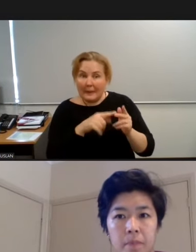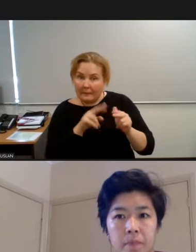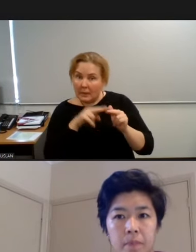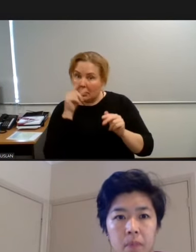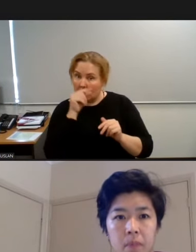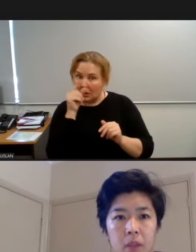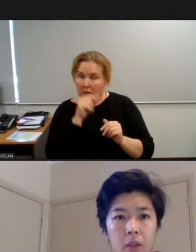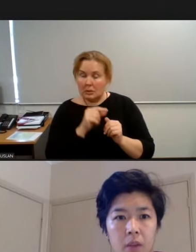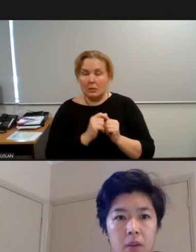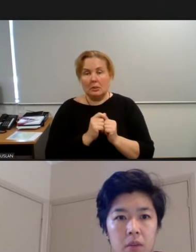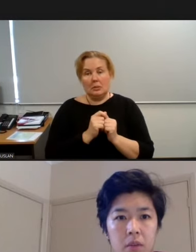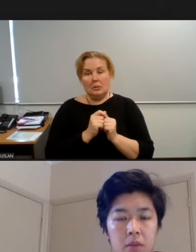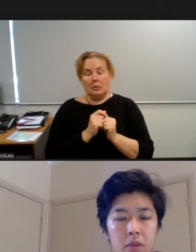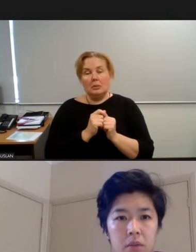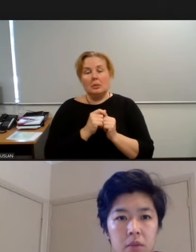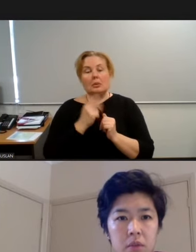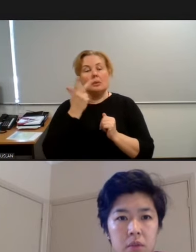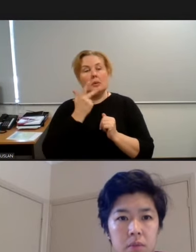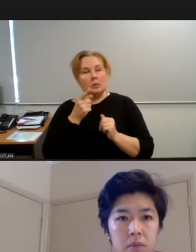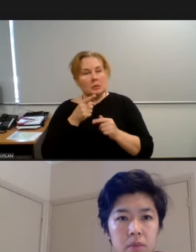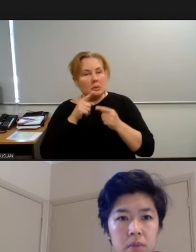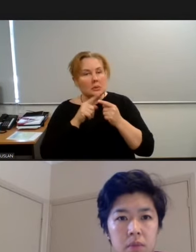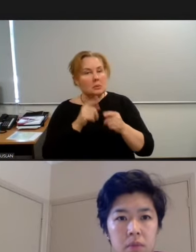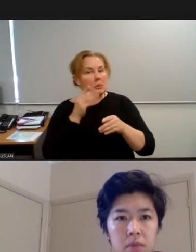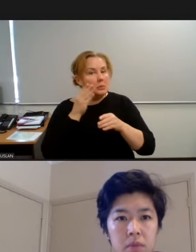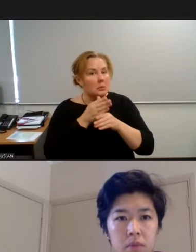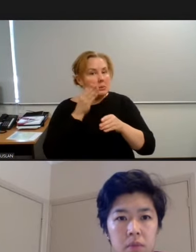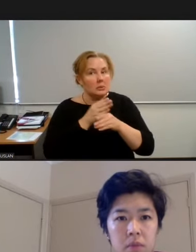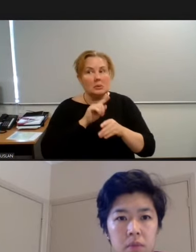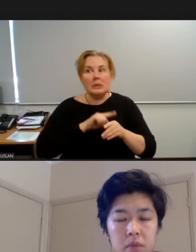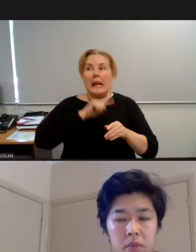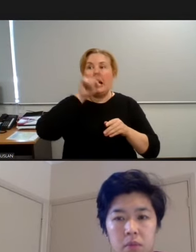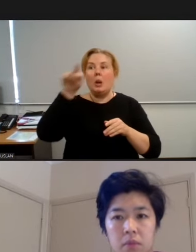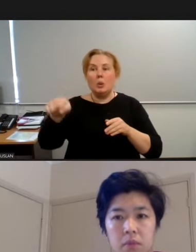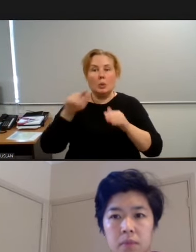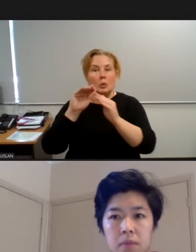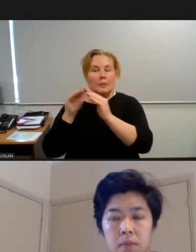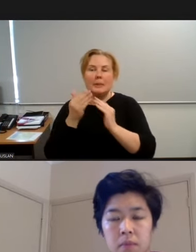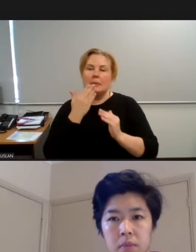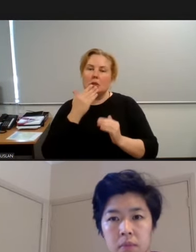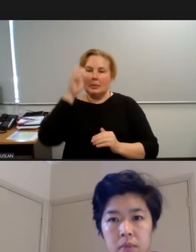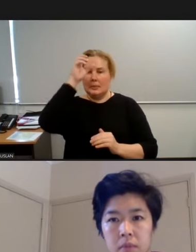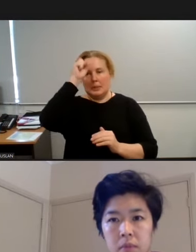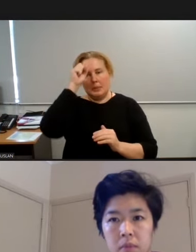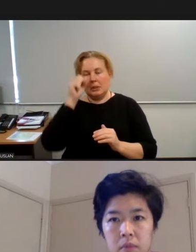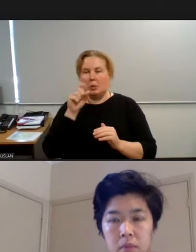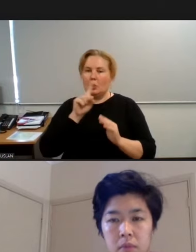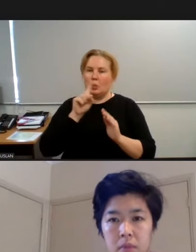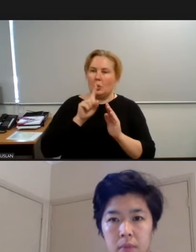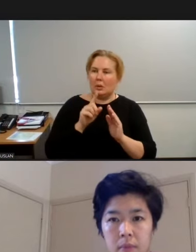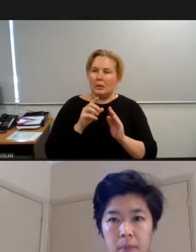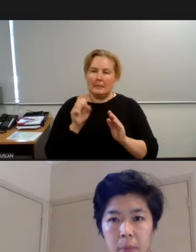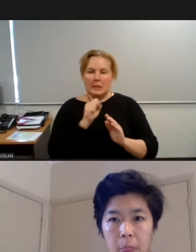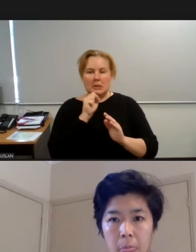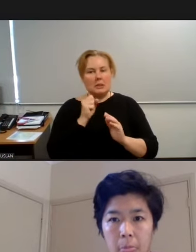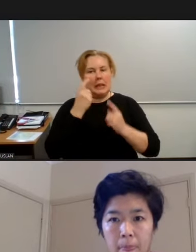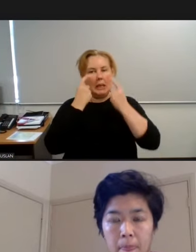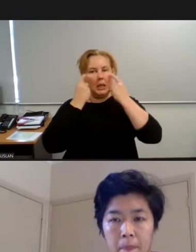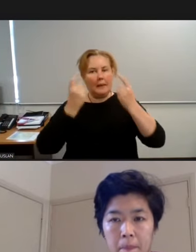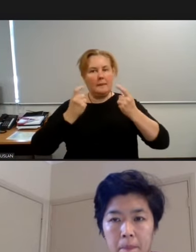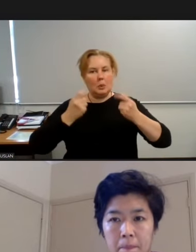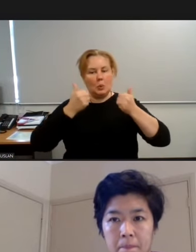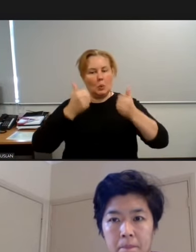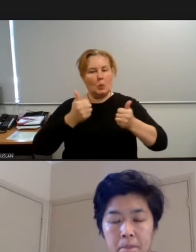you're continuing to operate, just remember the safeguards that we've previously advised you in terms of maintaining